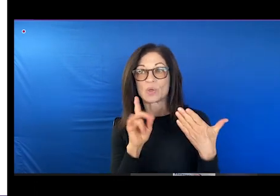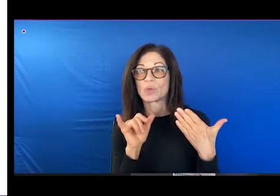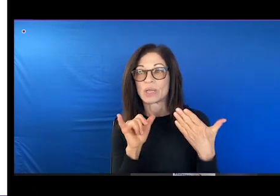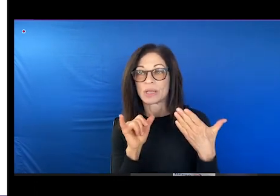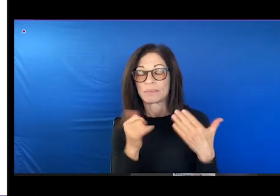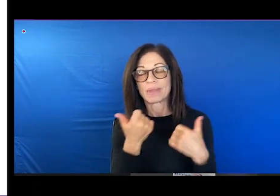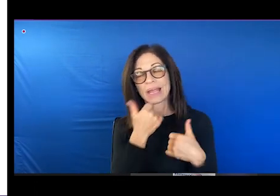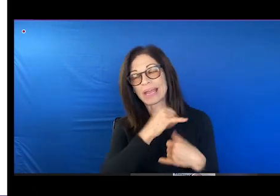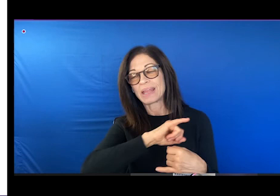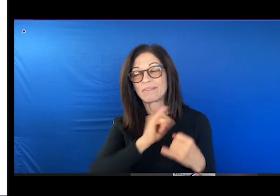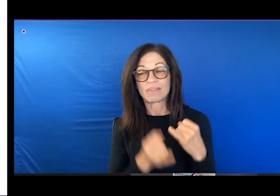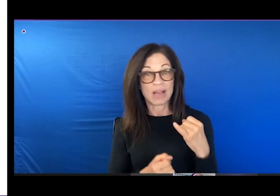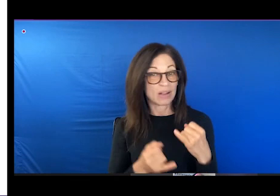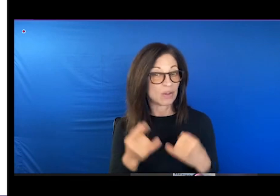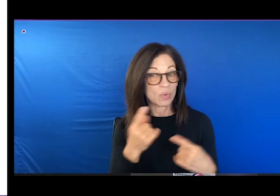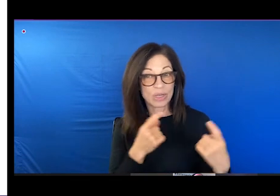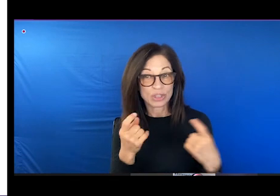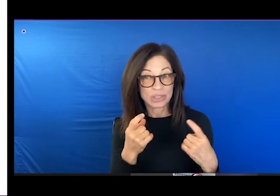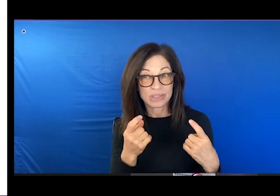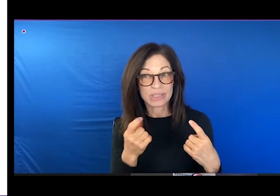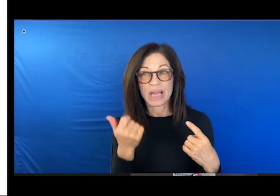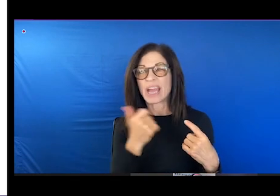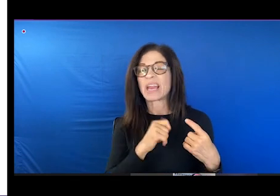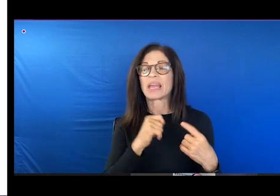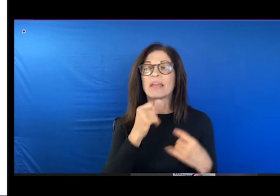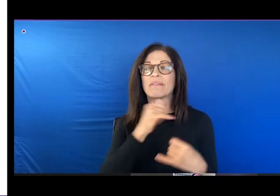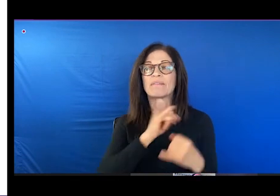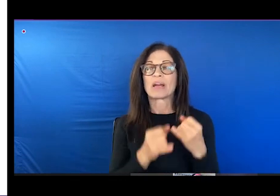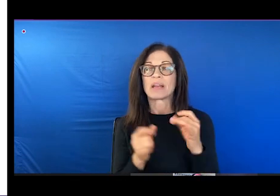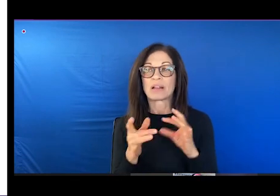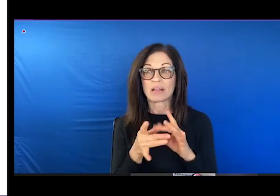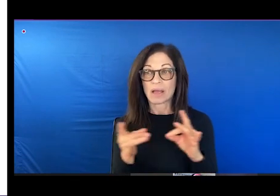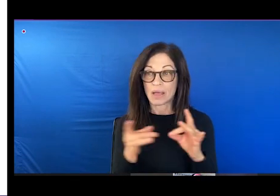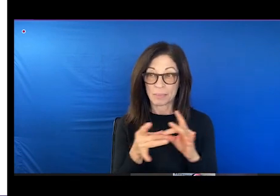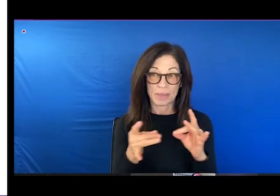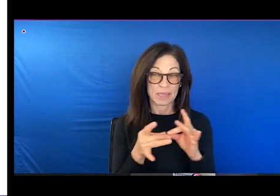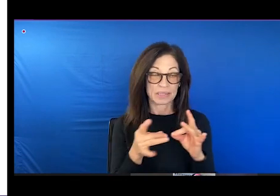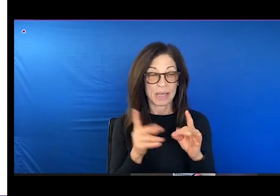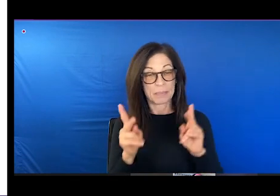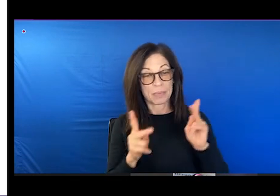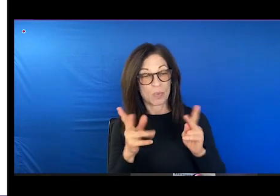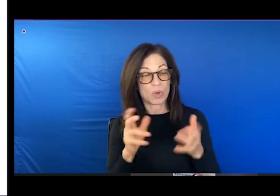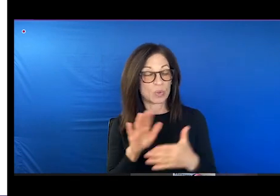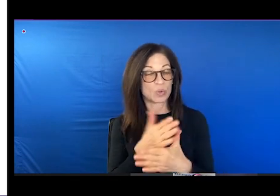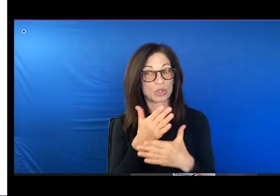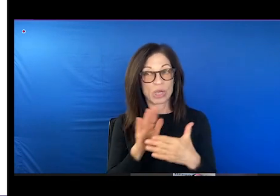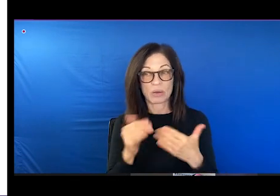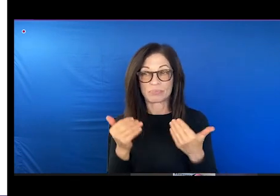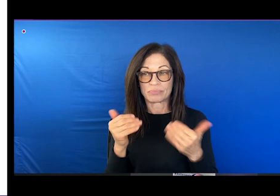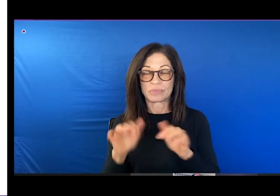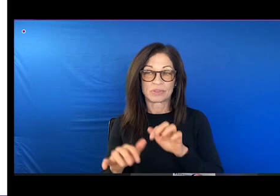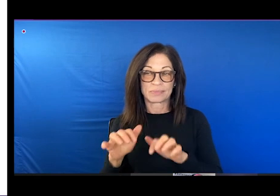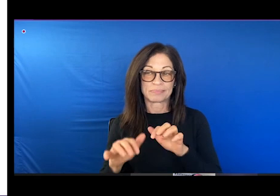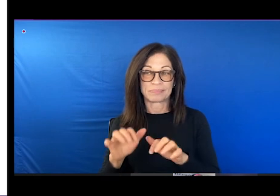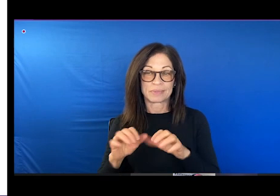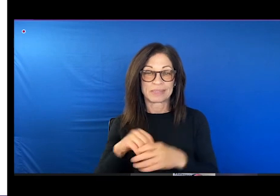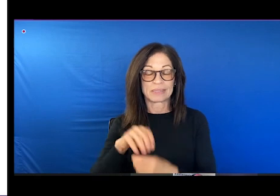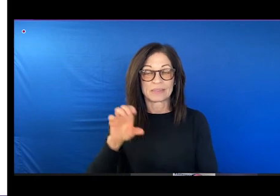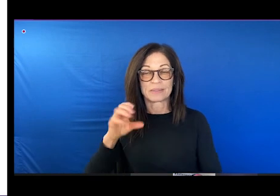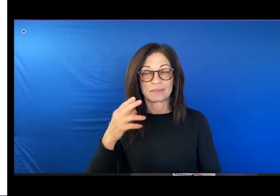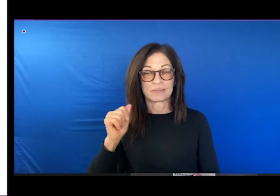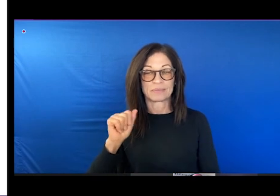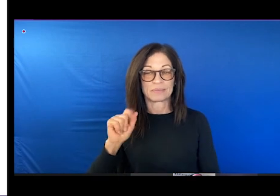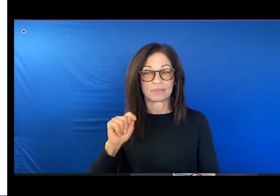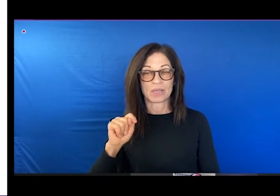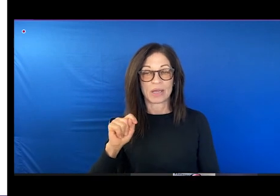Perfect. Thank you, Judy. Are there any final questions or any final comments that participants wish to share? You can go ahead and